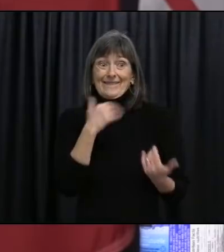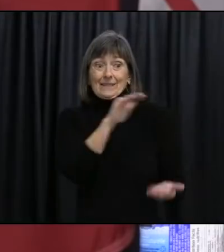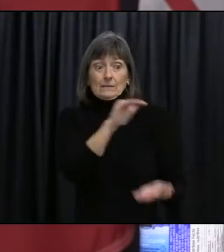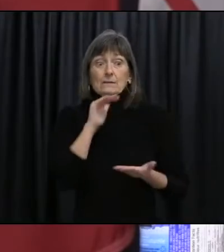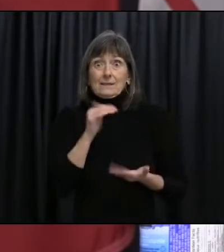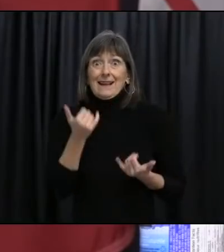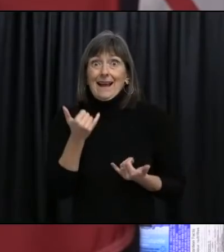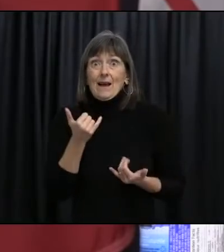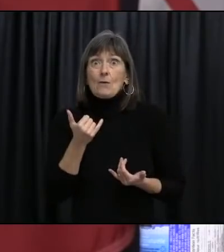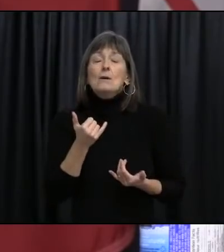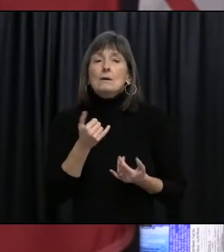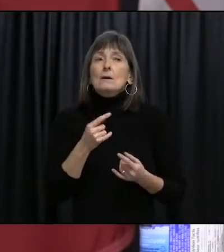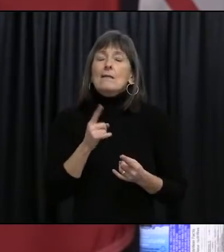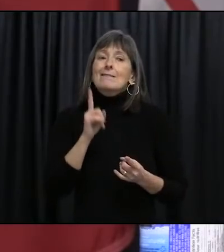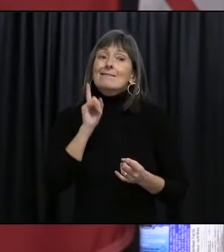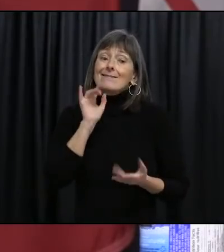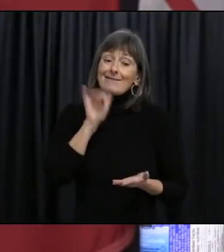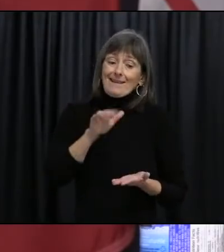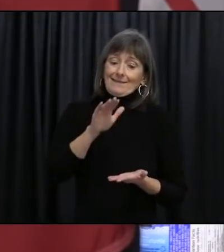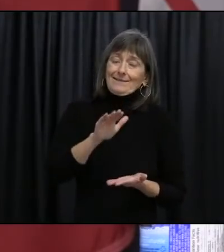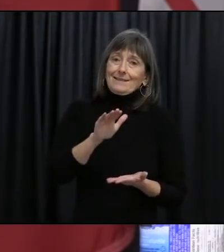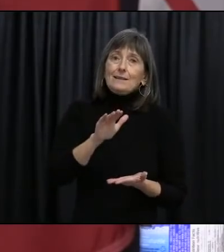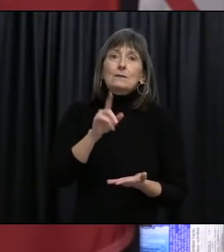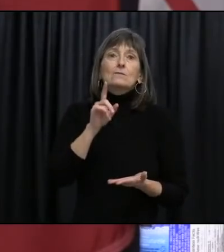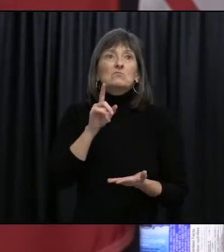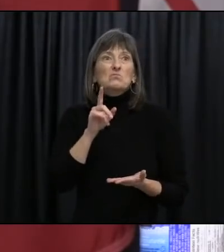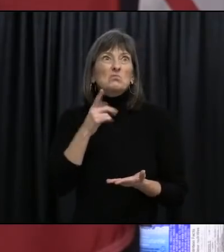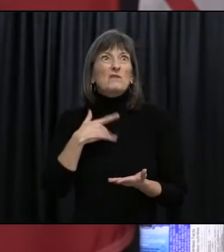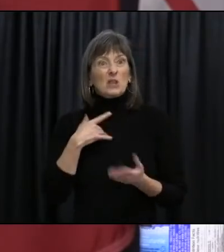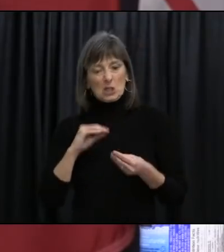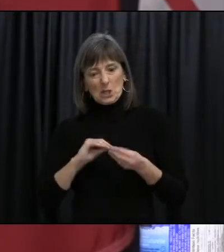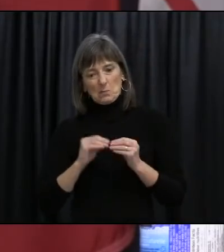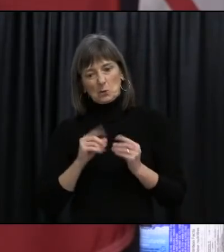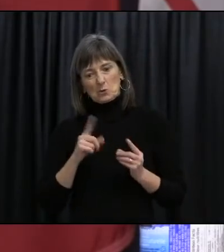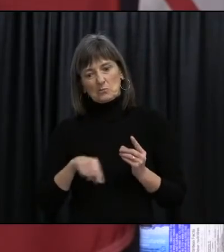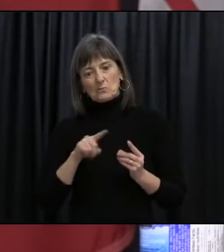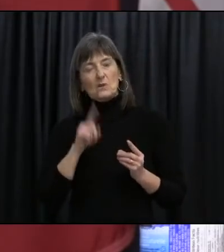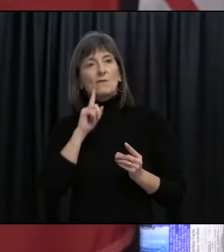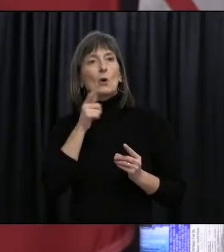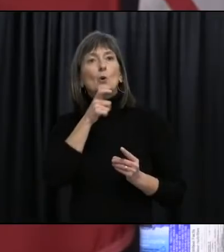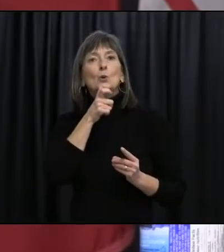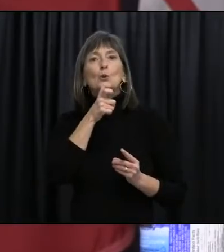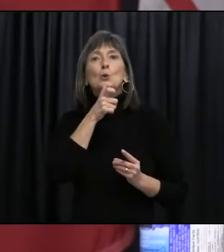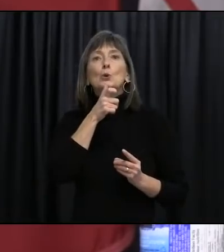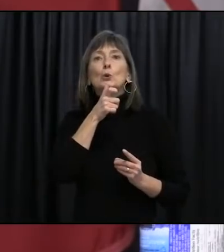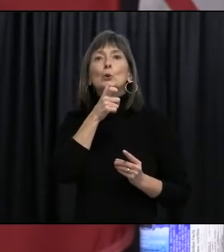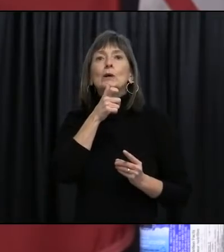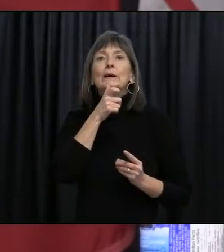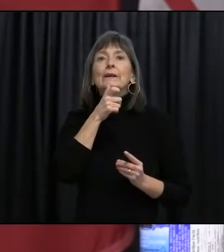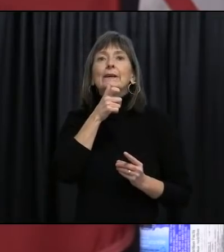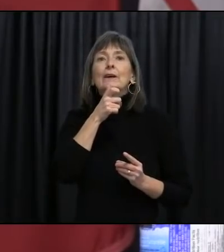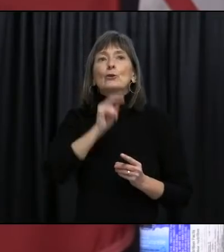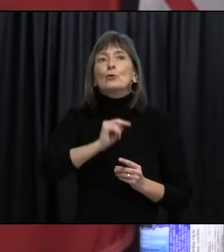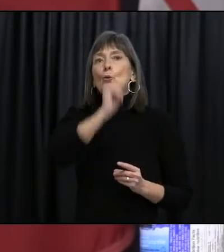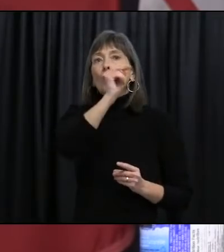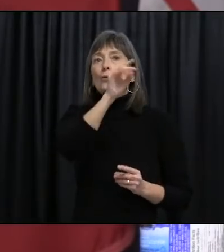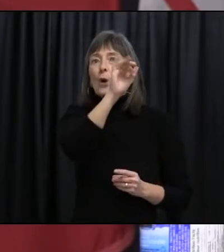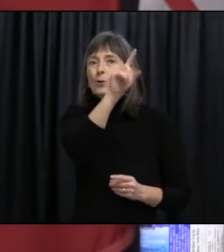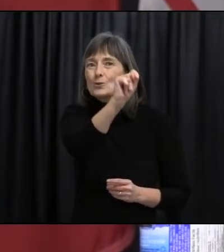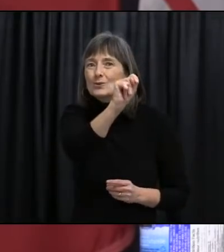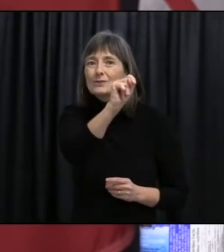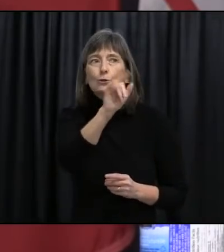will deal with, we think, numerically, the high-risk fly-in, fly-out communities of the North